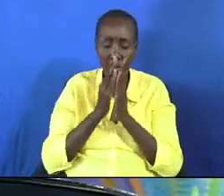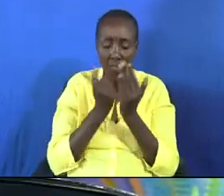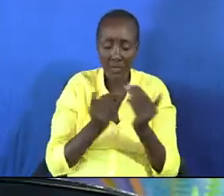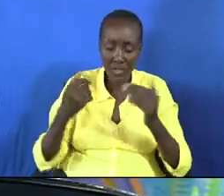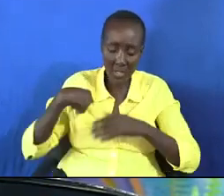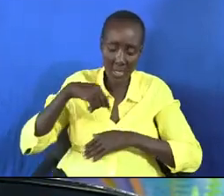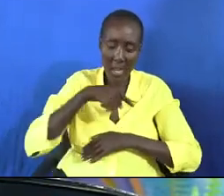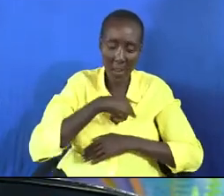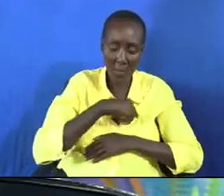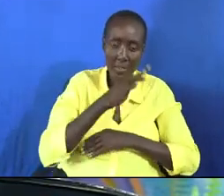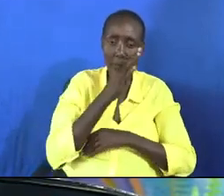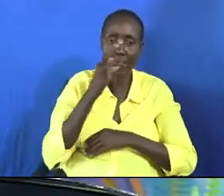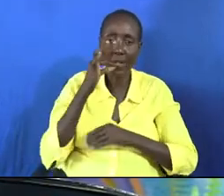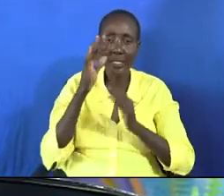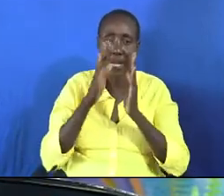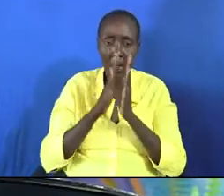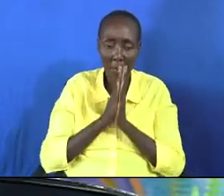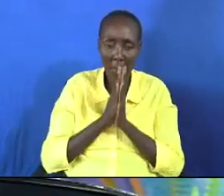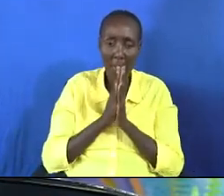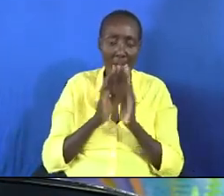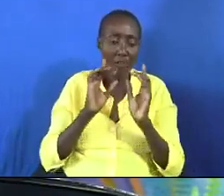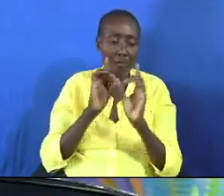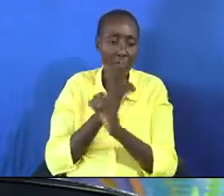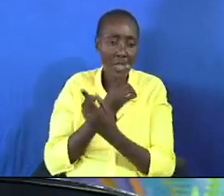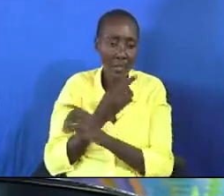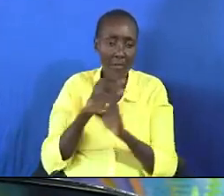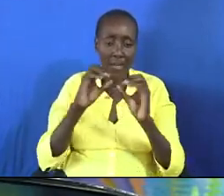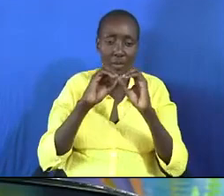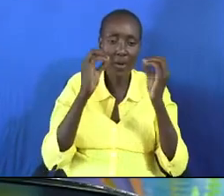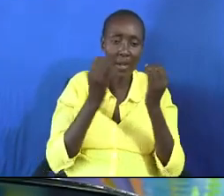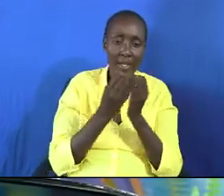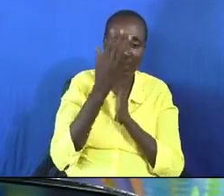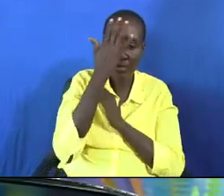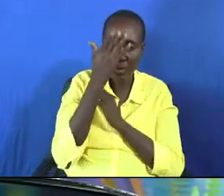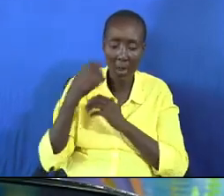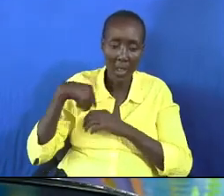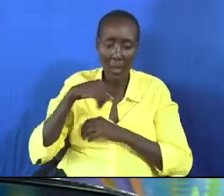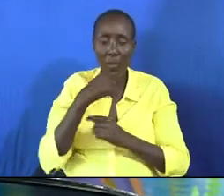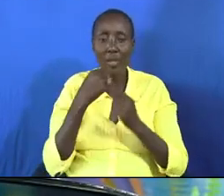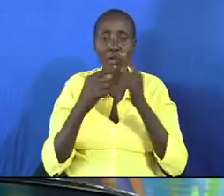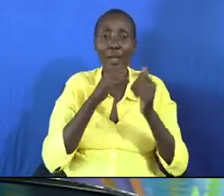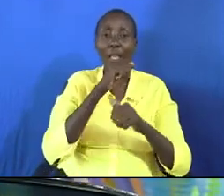and pray for our different organizations, because we are talking